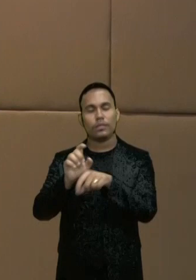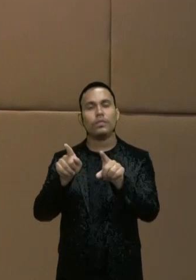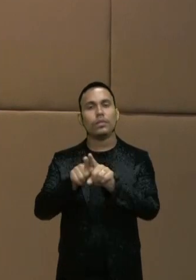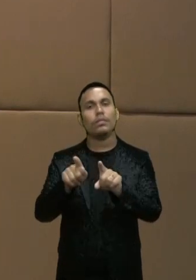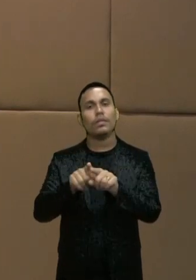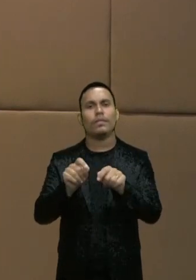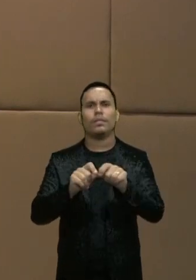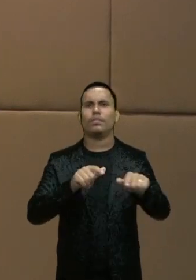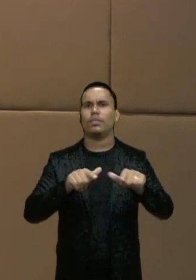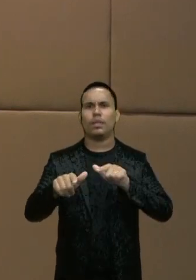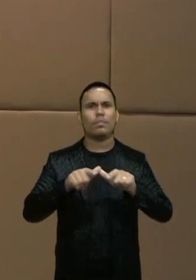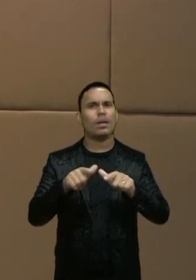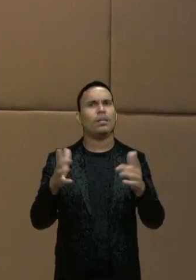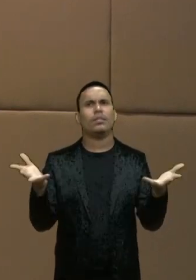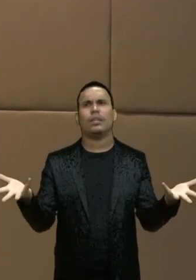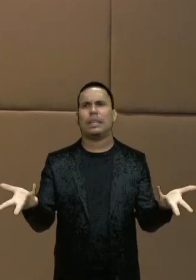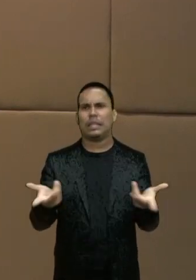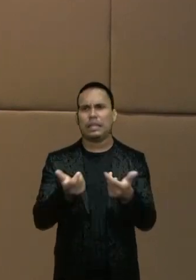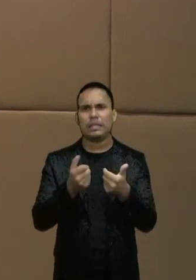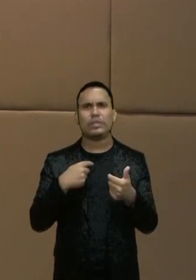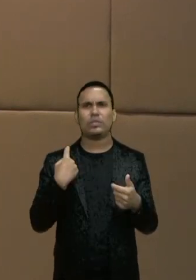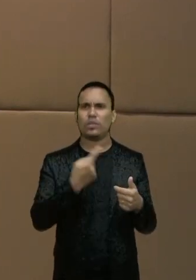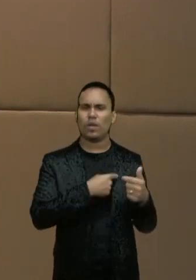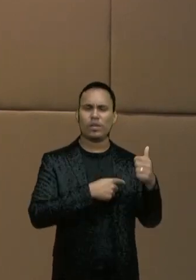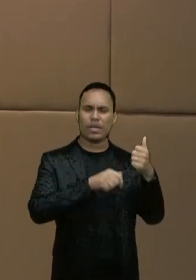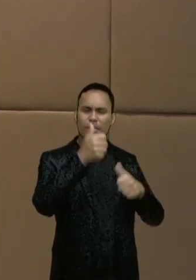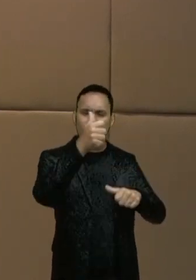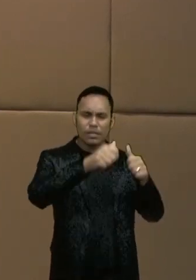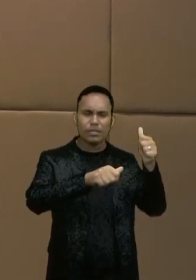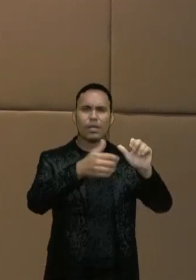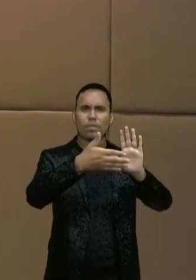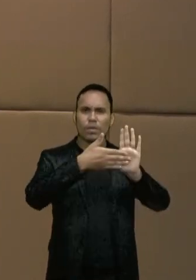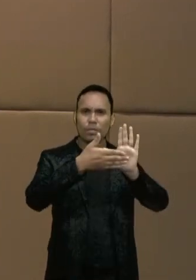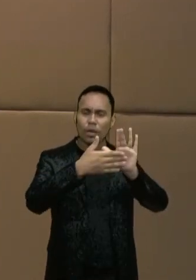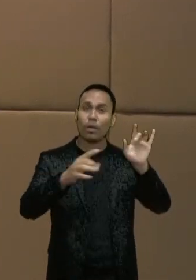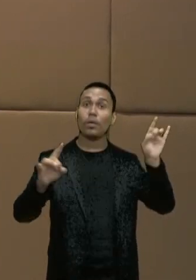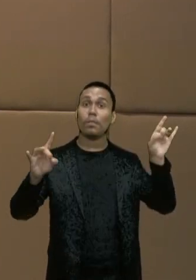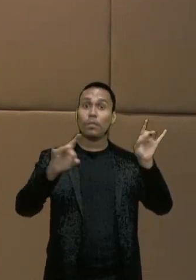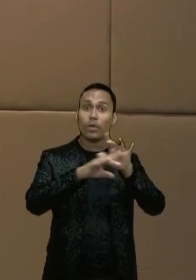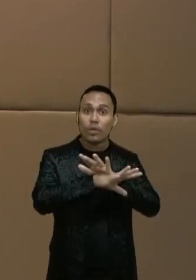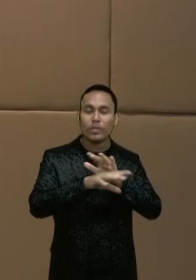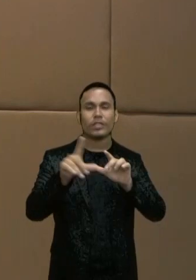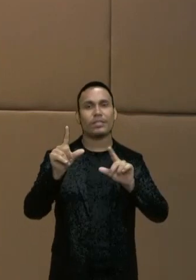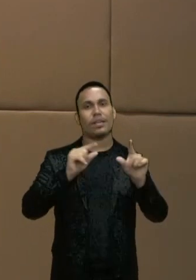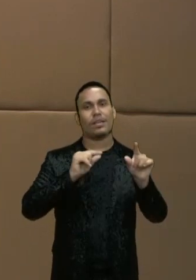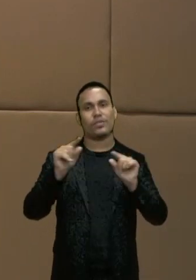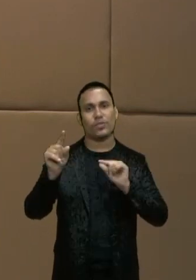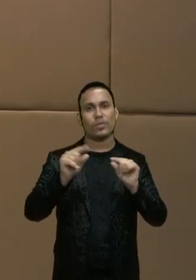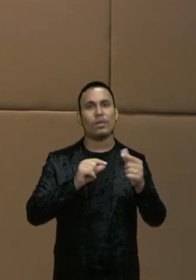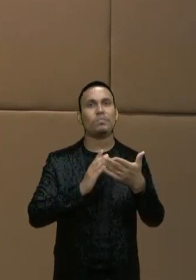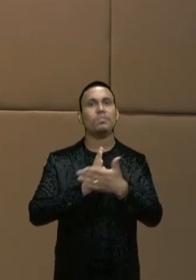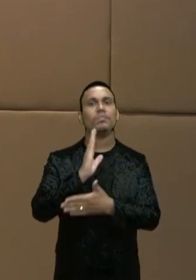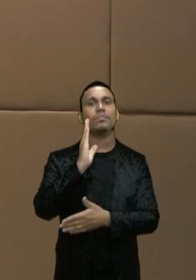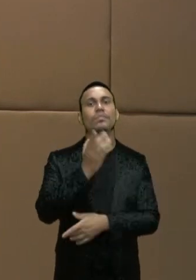We did some intense work in analyzing these proposals, and at the end we selected,